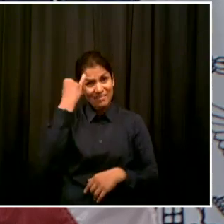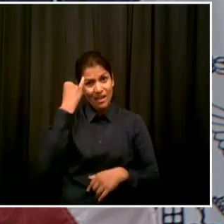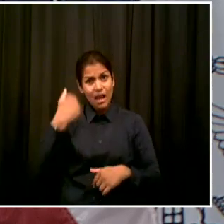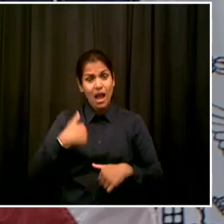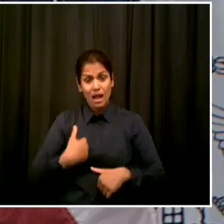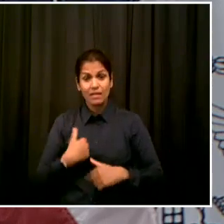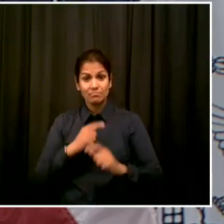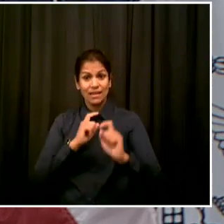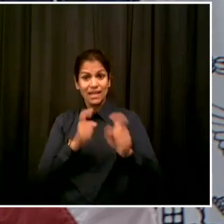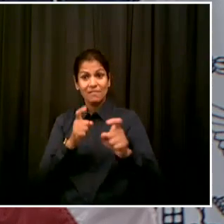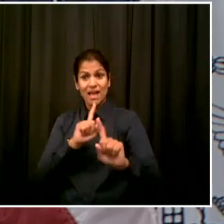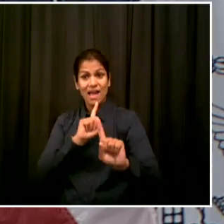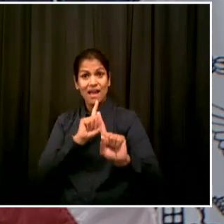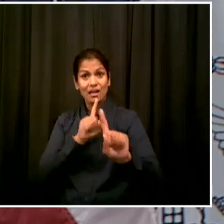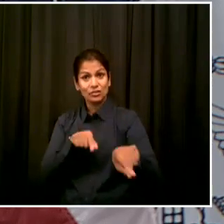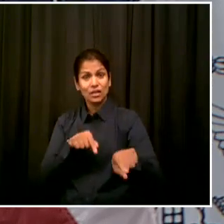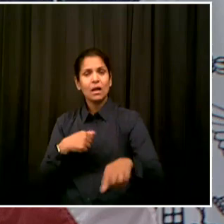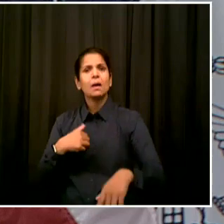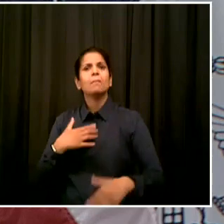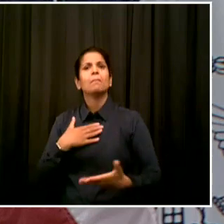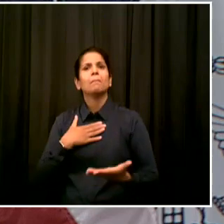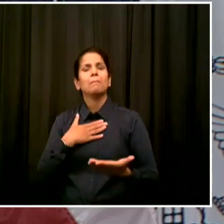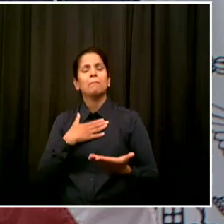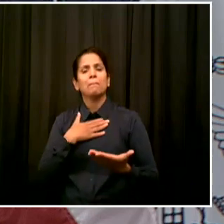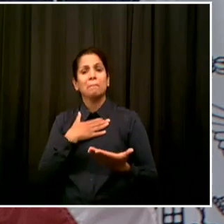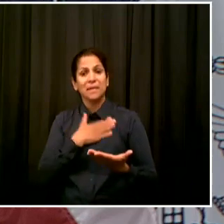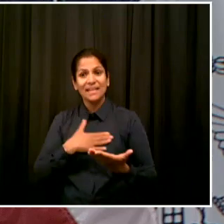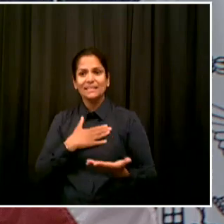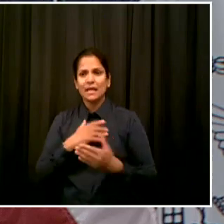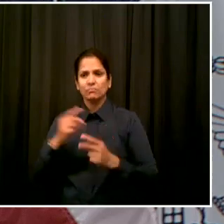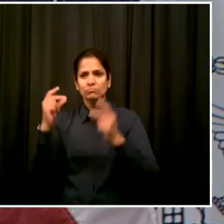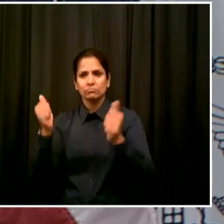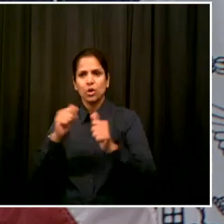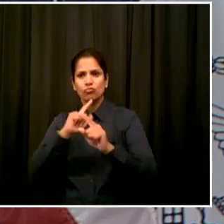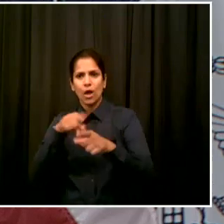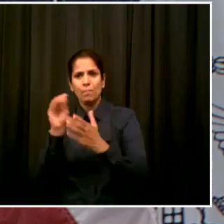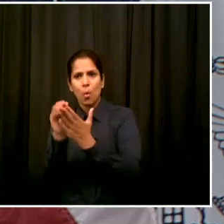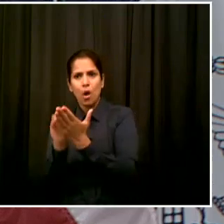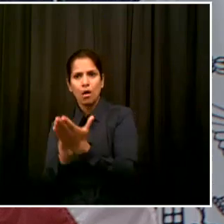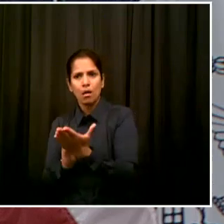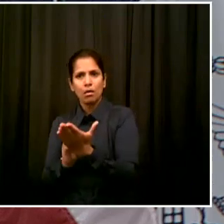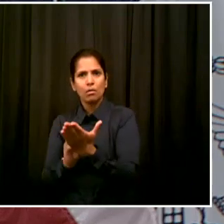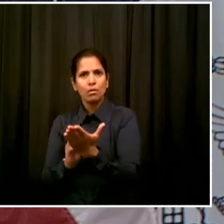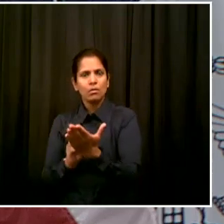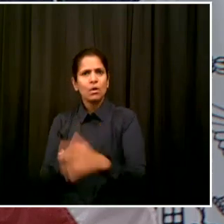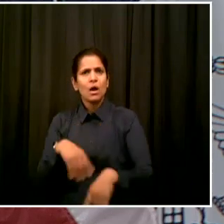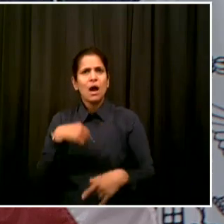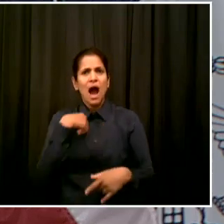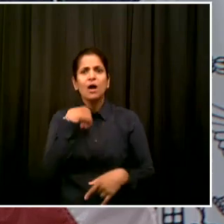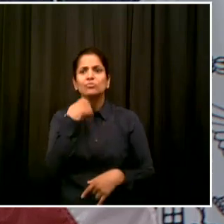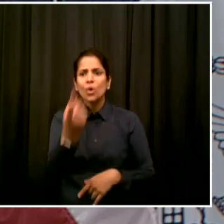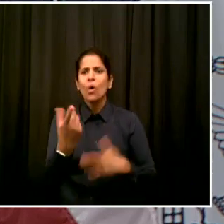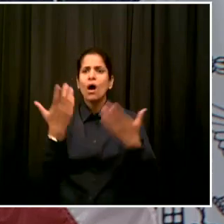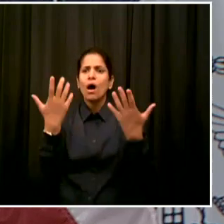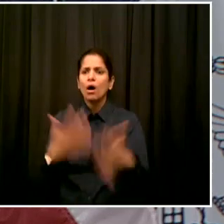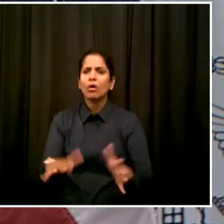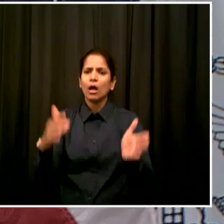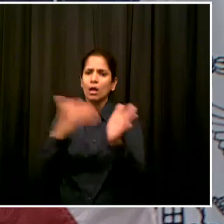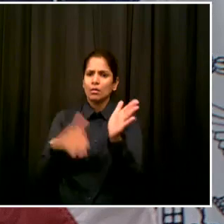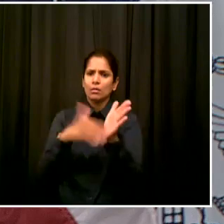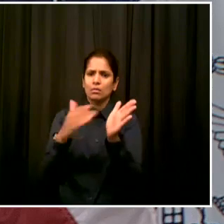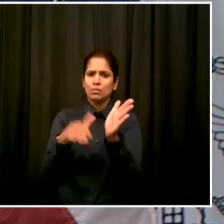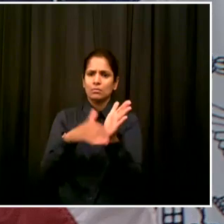said it literally didn't exist. So I don't know who your source is, but your source is wrong. I've had numerous